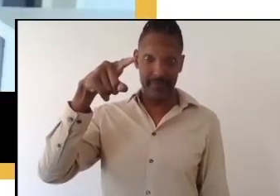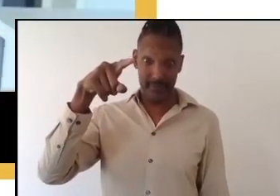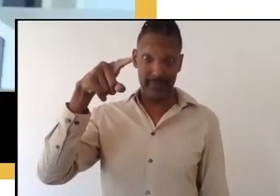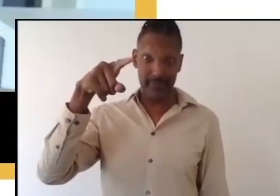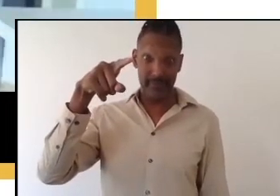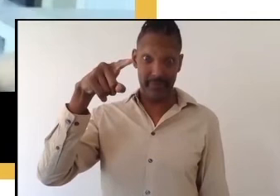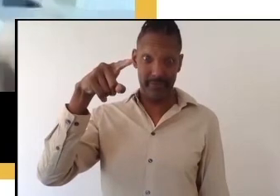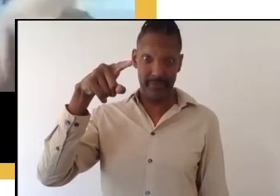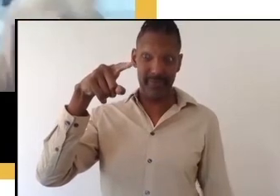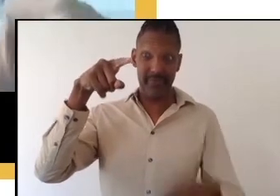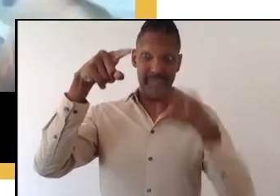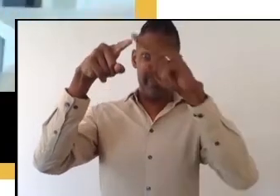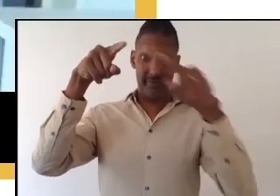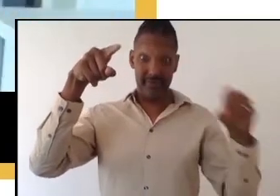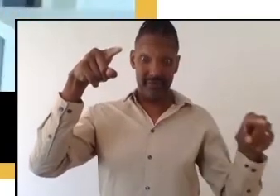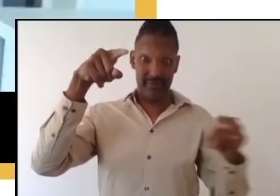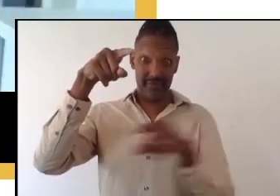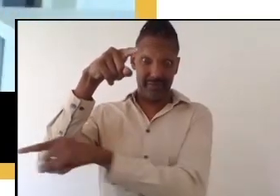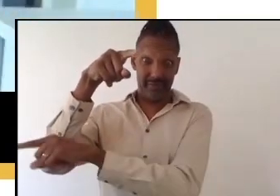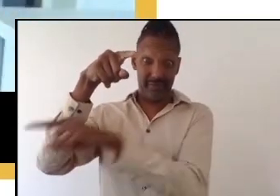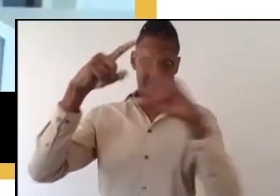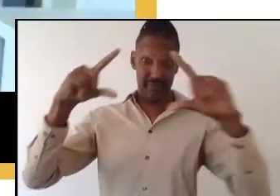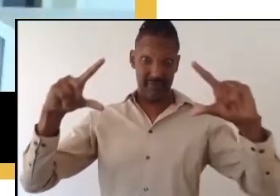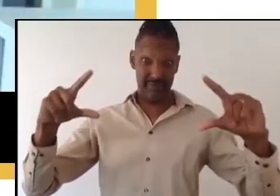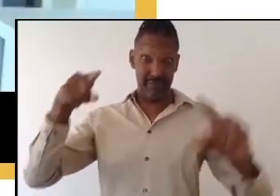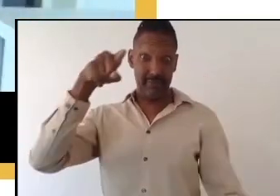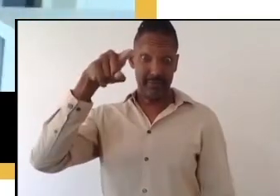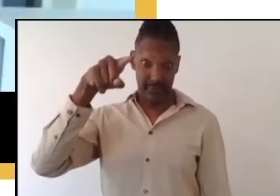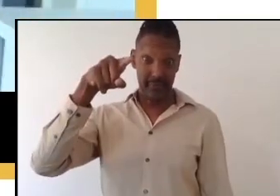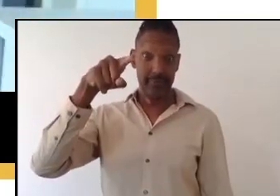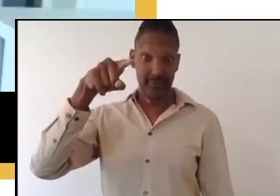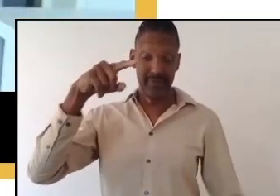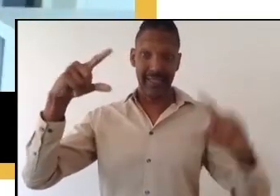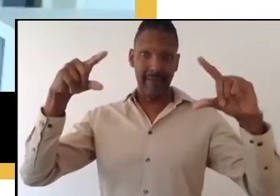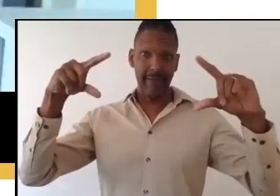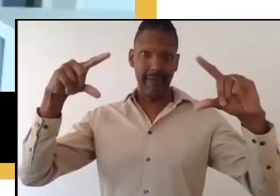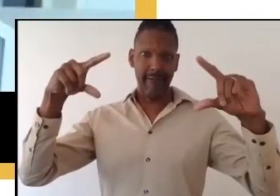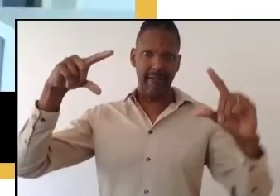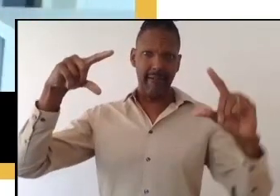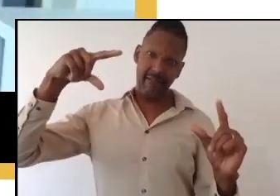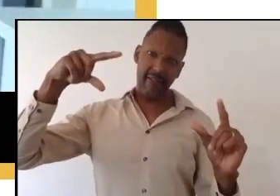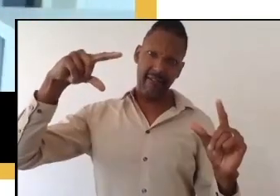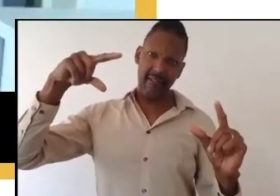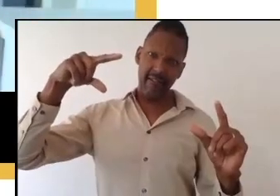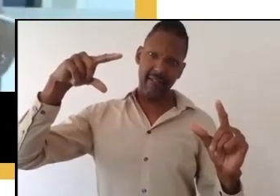You lower one end of this